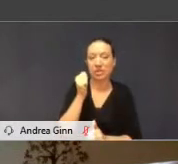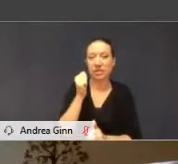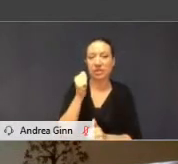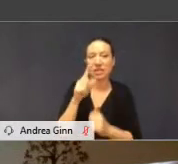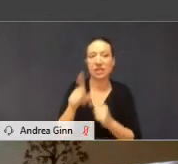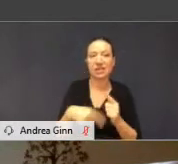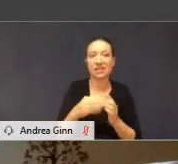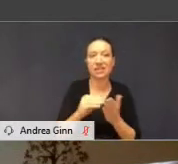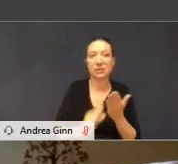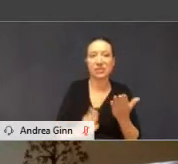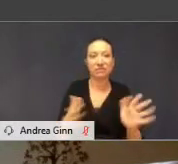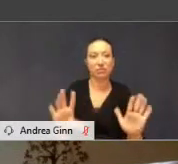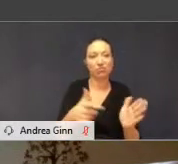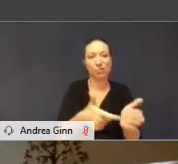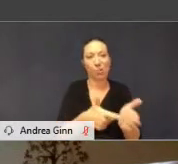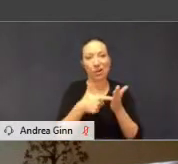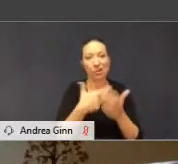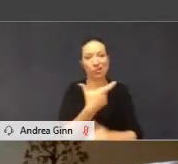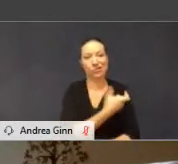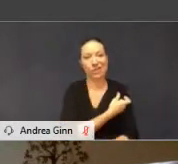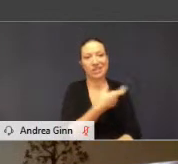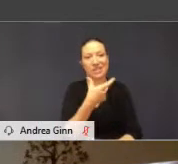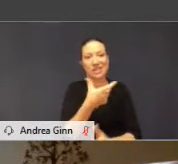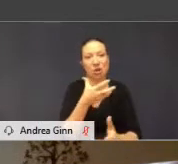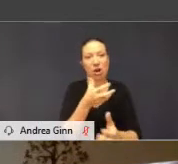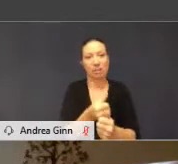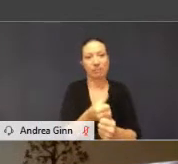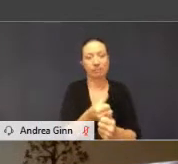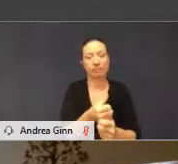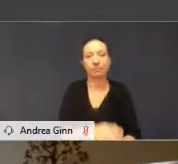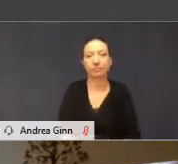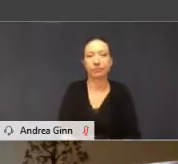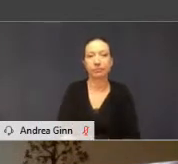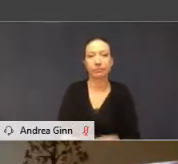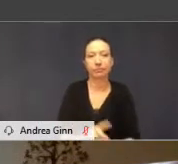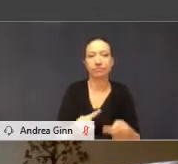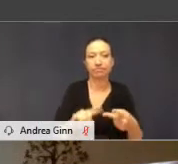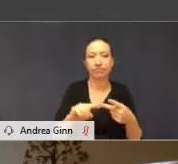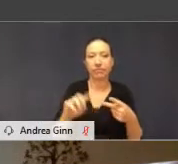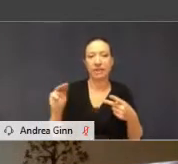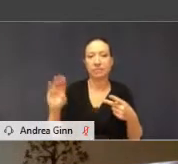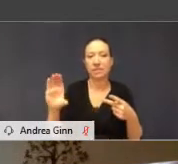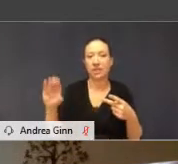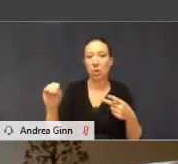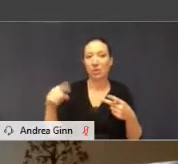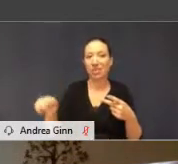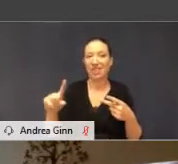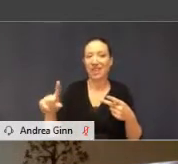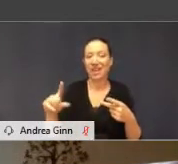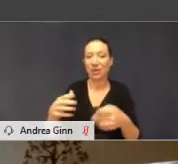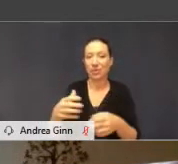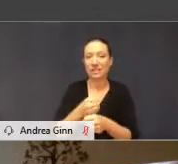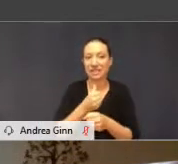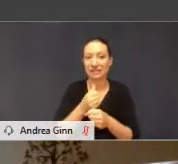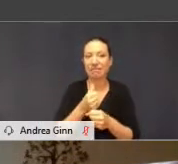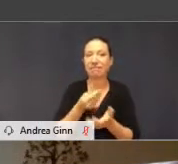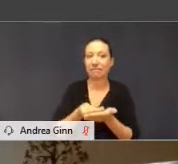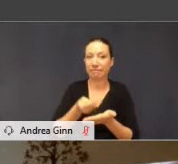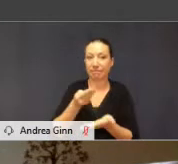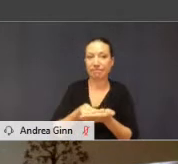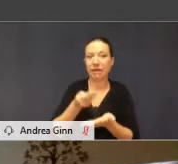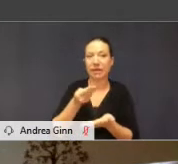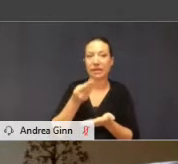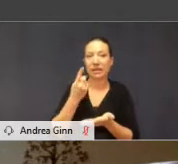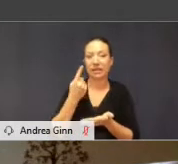shots. Second is that the MCOs actually have a fairly significant financial incentive in Medicaid to hit a target for